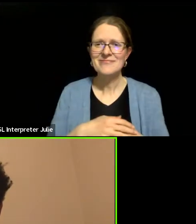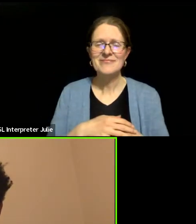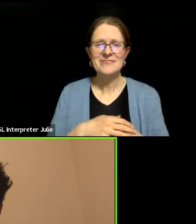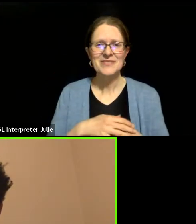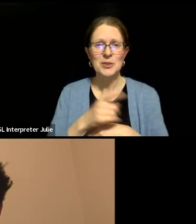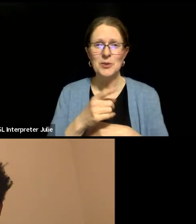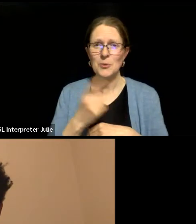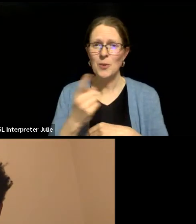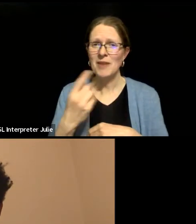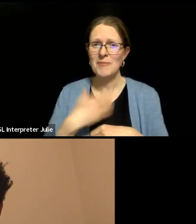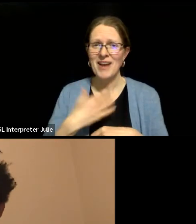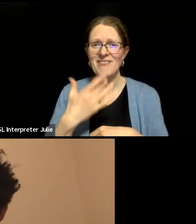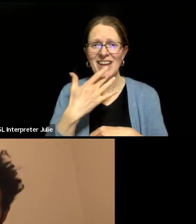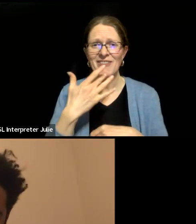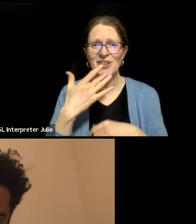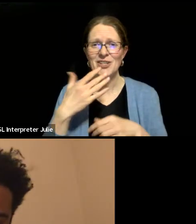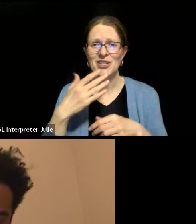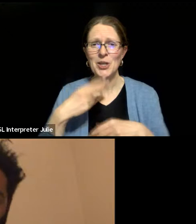of my favorite humans.